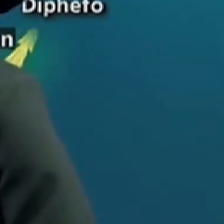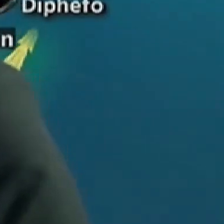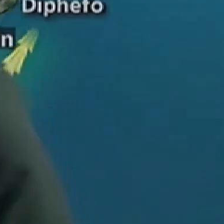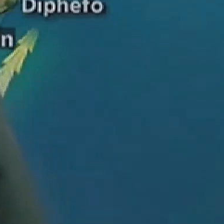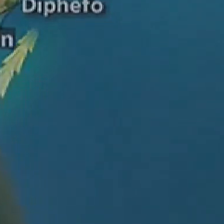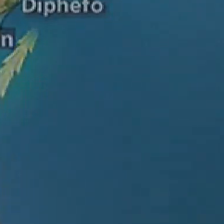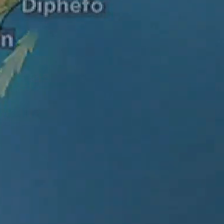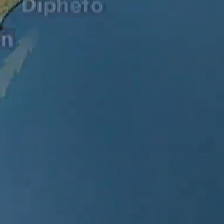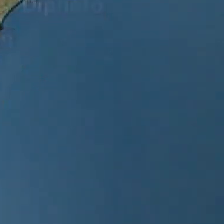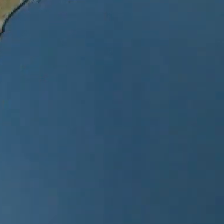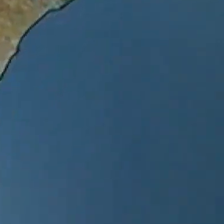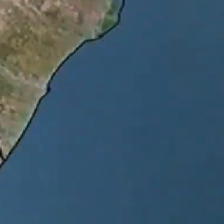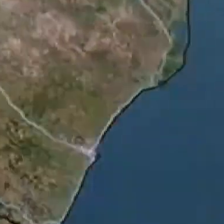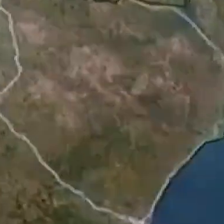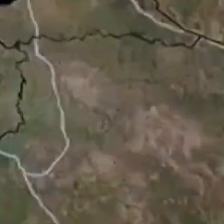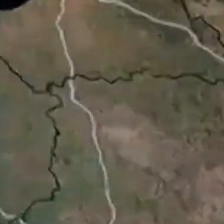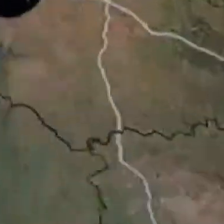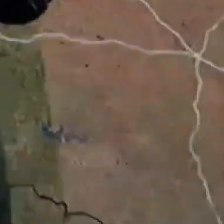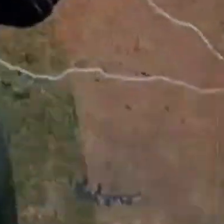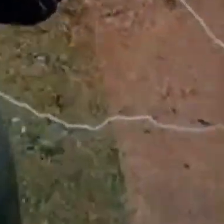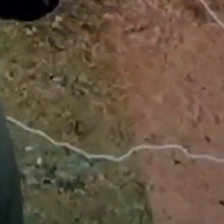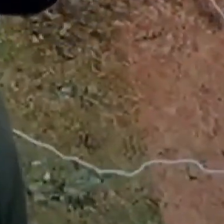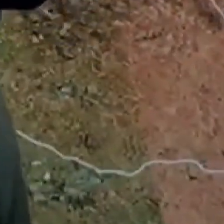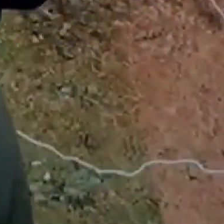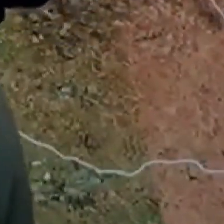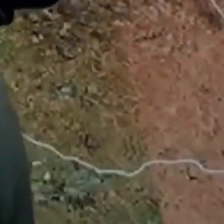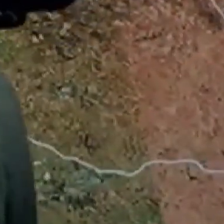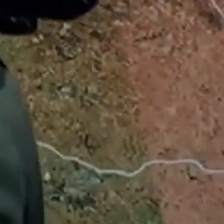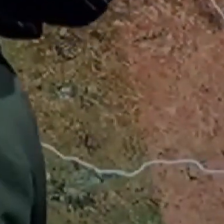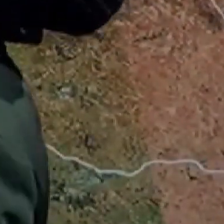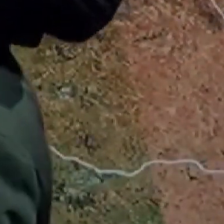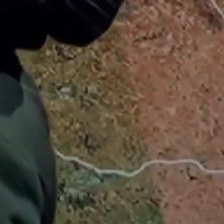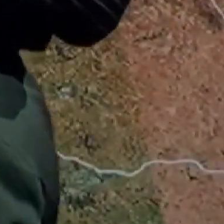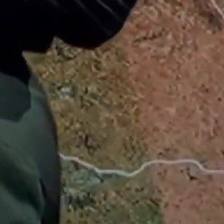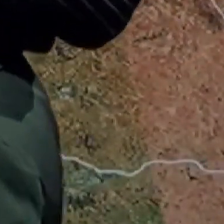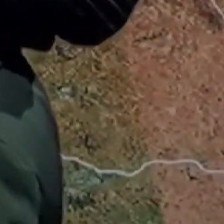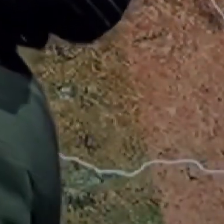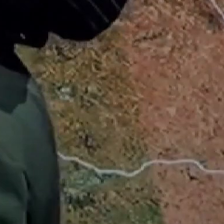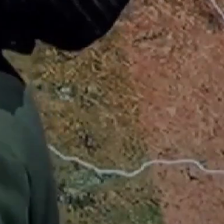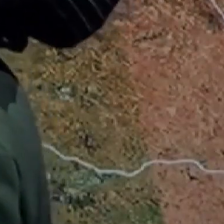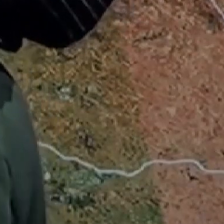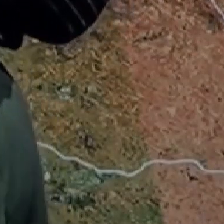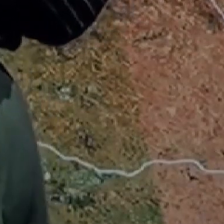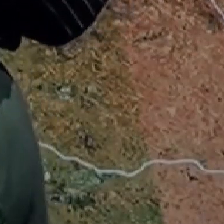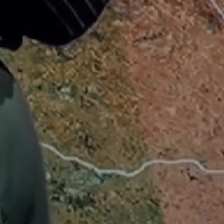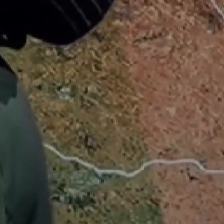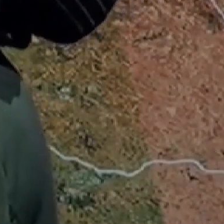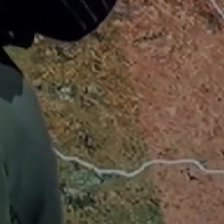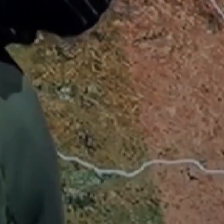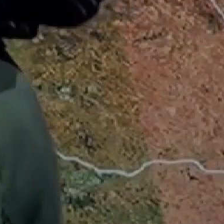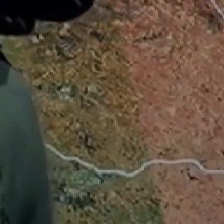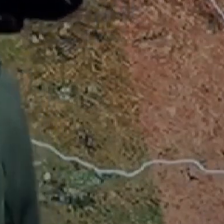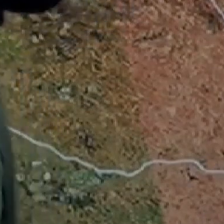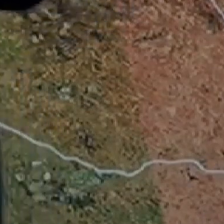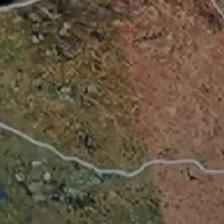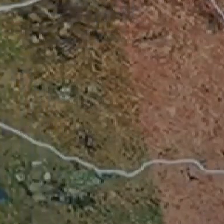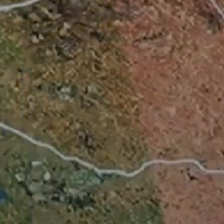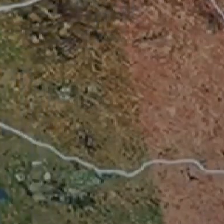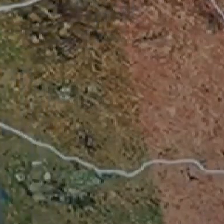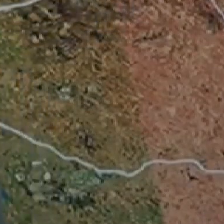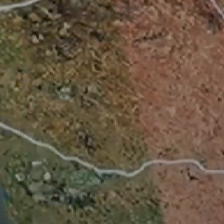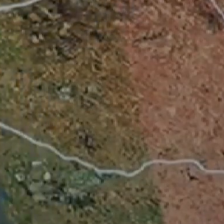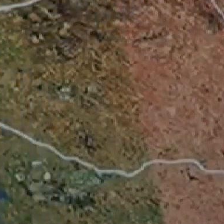lebele di temperature tsa rona Gauteng le bega itekanetse thata re bele Pretoria ka digata di le 7 go a go di le 19